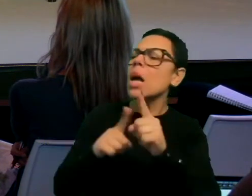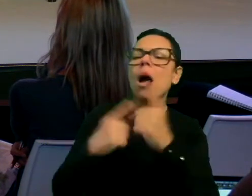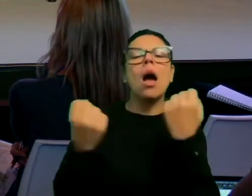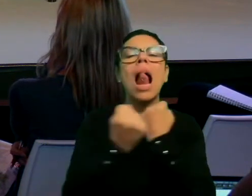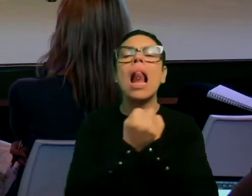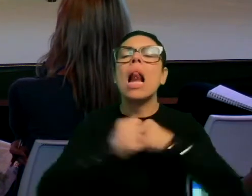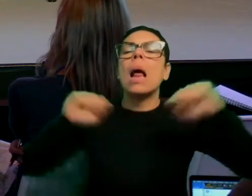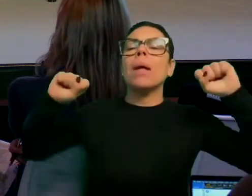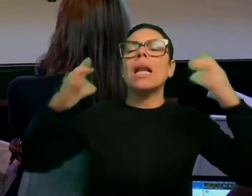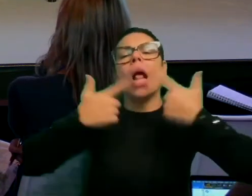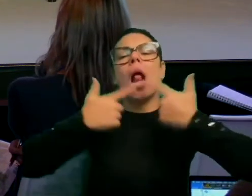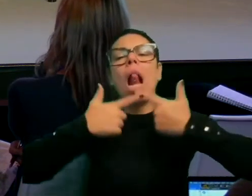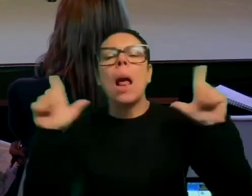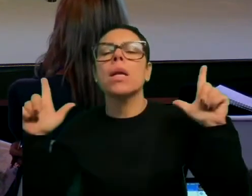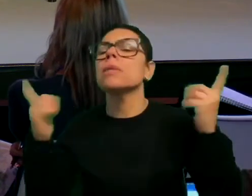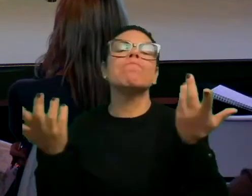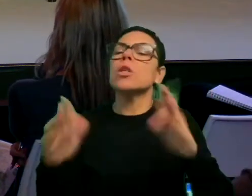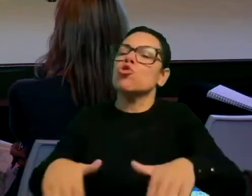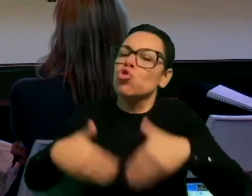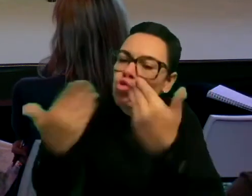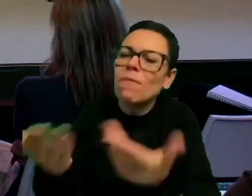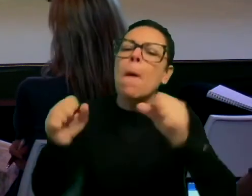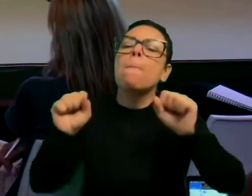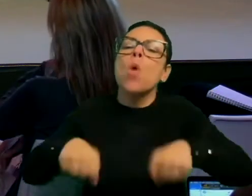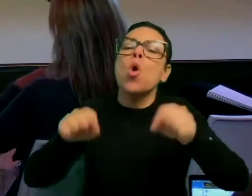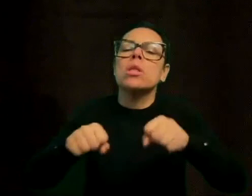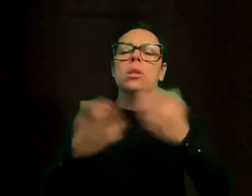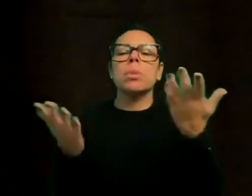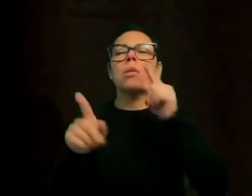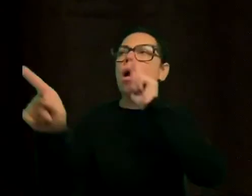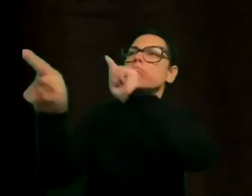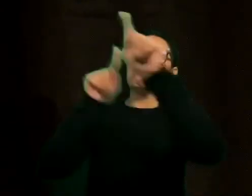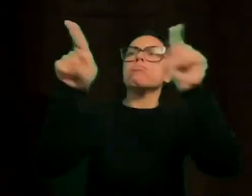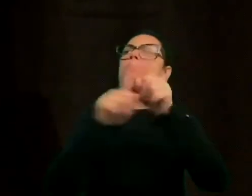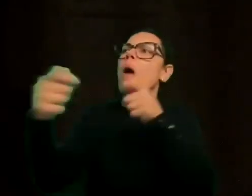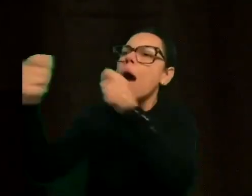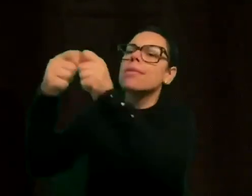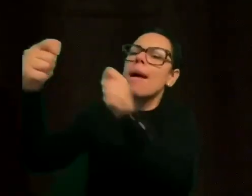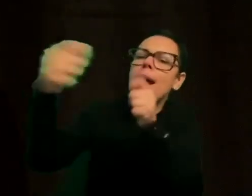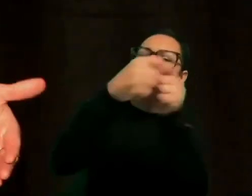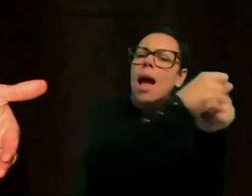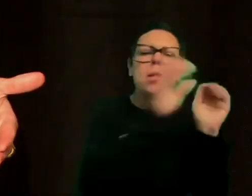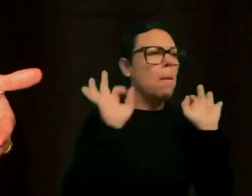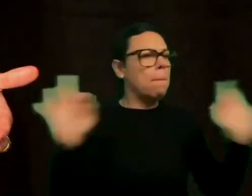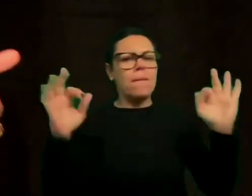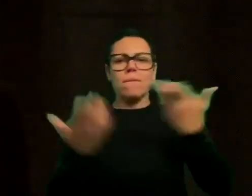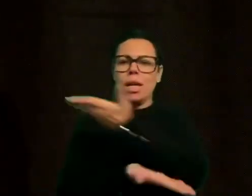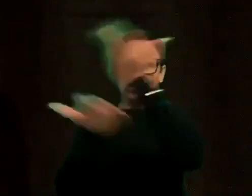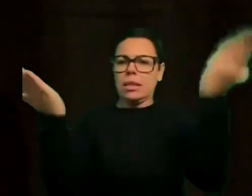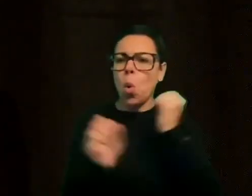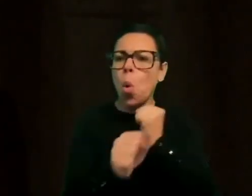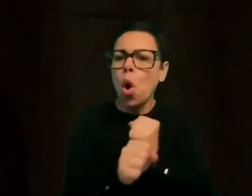choose what fits their goals best? Absolutely. I mean, it's really what we are doing